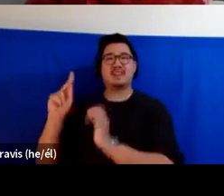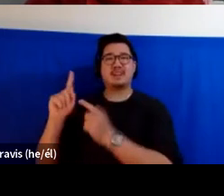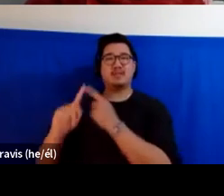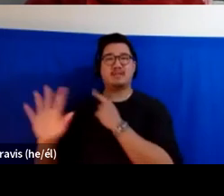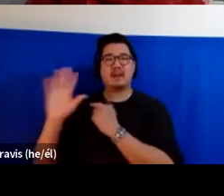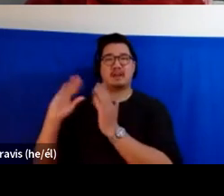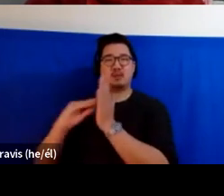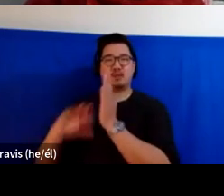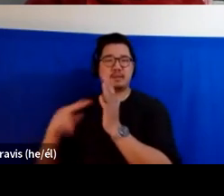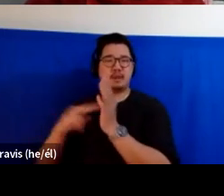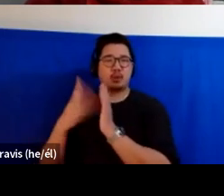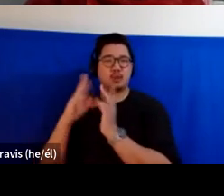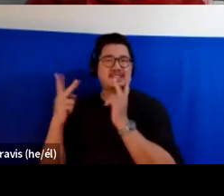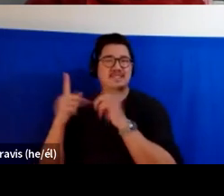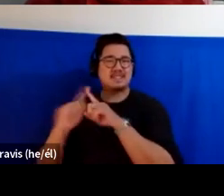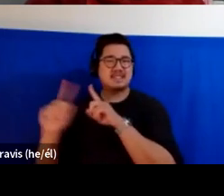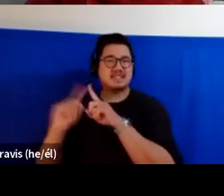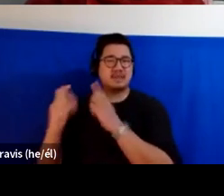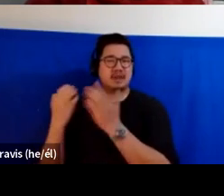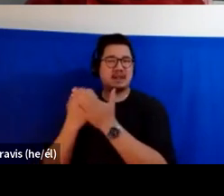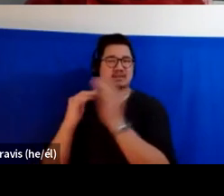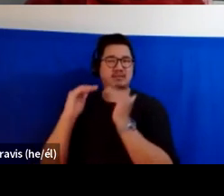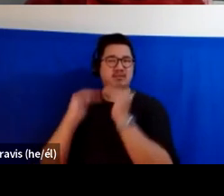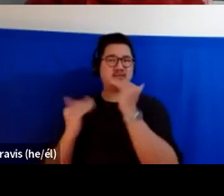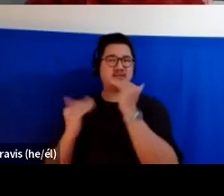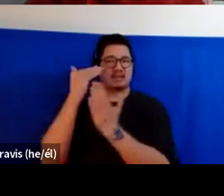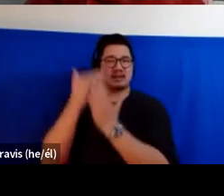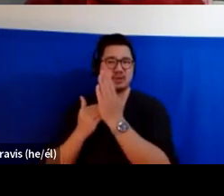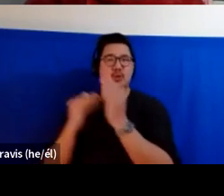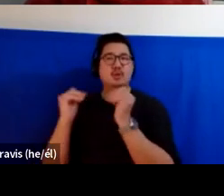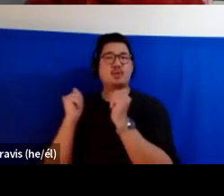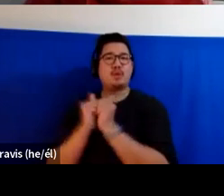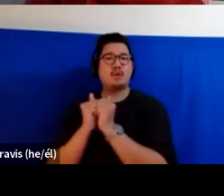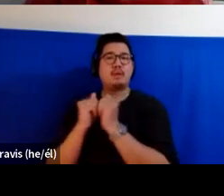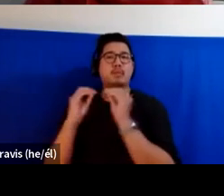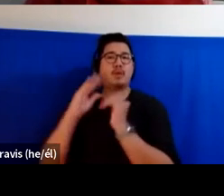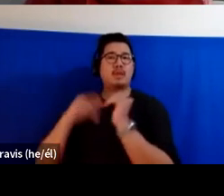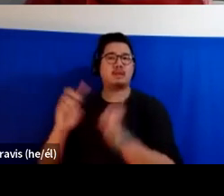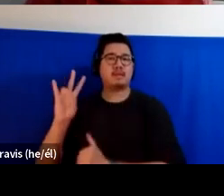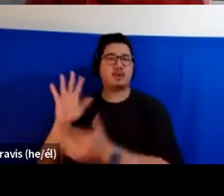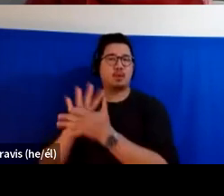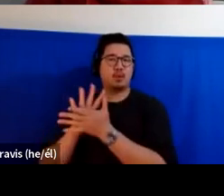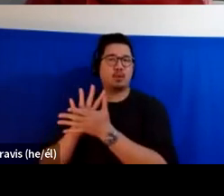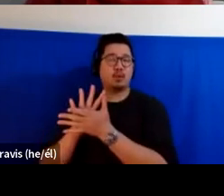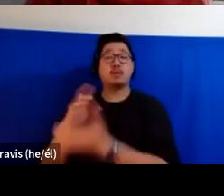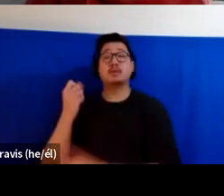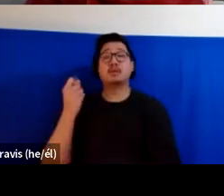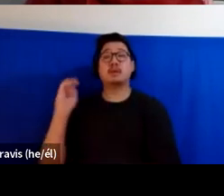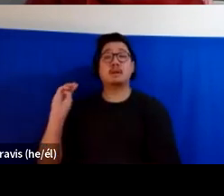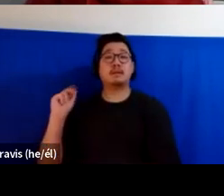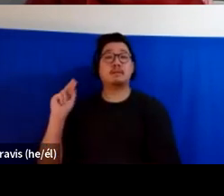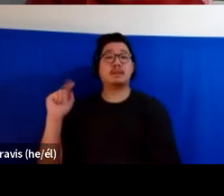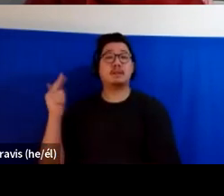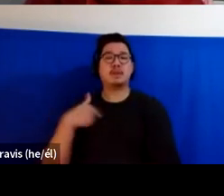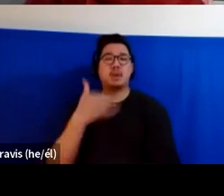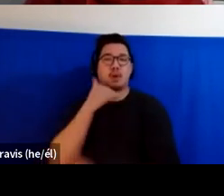we would be seeing a very different economic disadvantage list with many more than seven schools the manning is being inaccurately compared to its